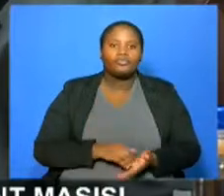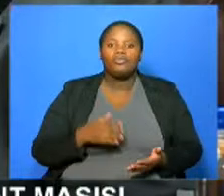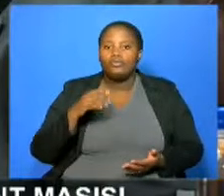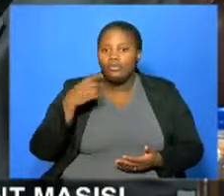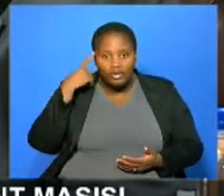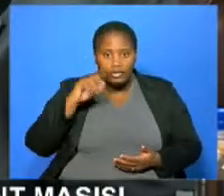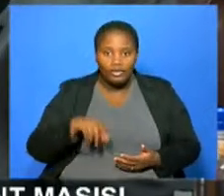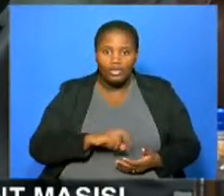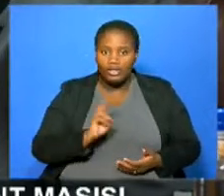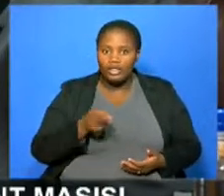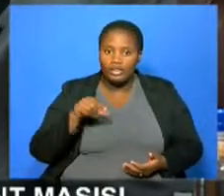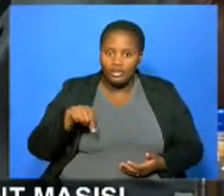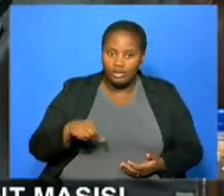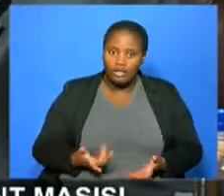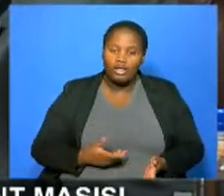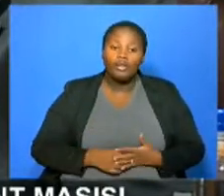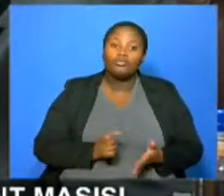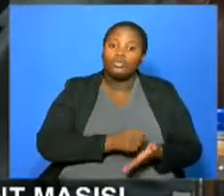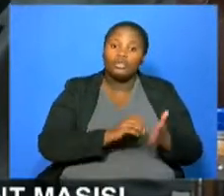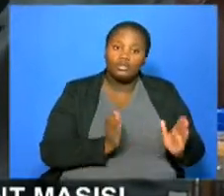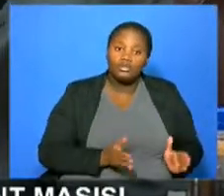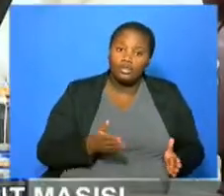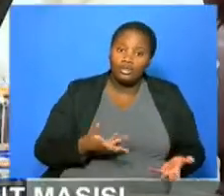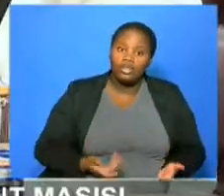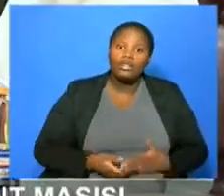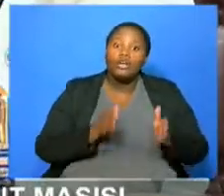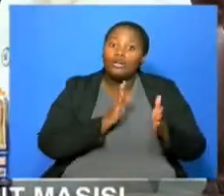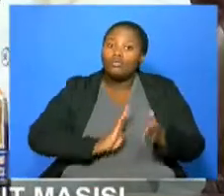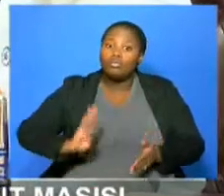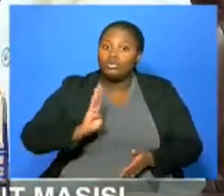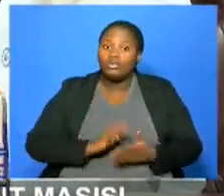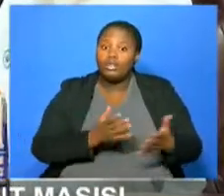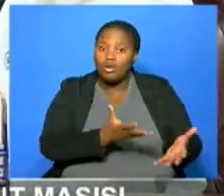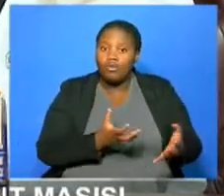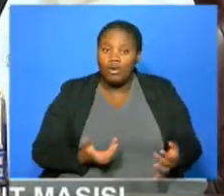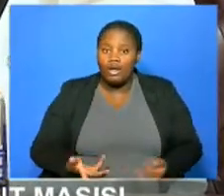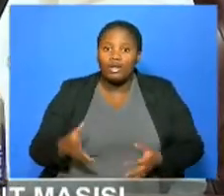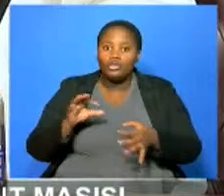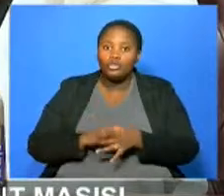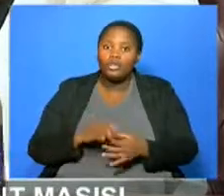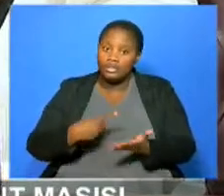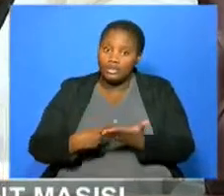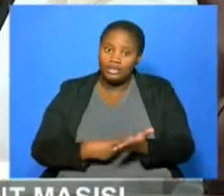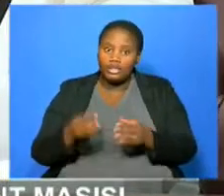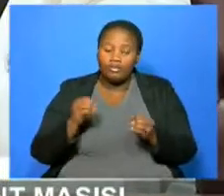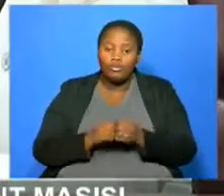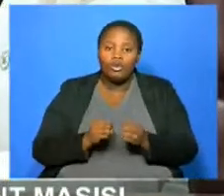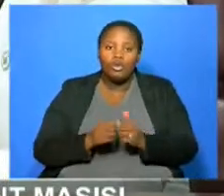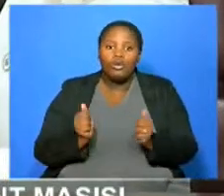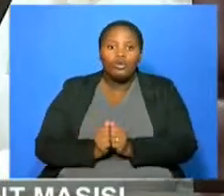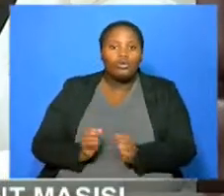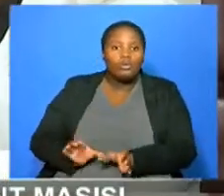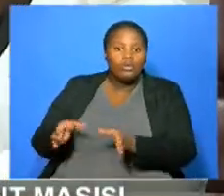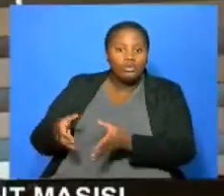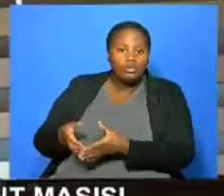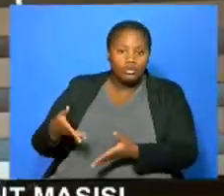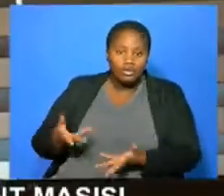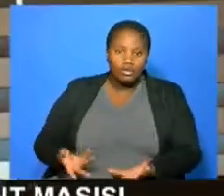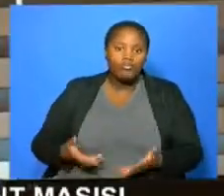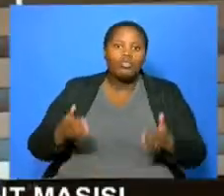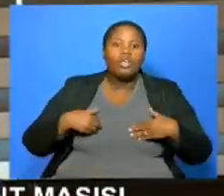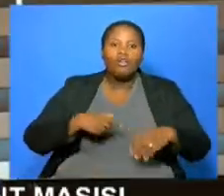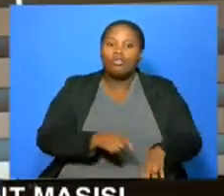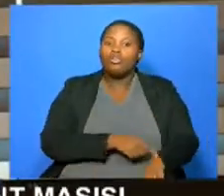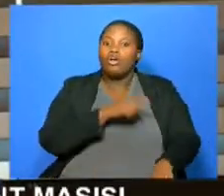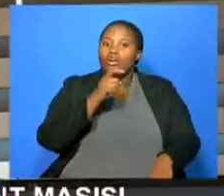of SADC Secretariat, Botswana wishes to interact and engage more with the organization. It's been a while